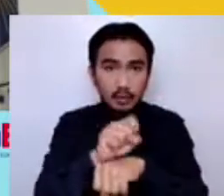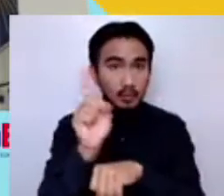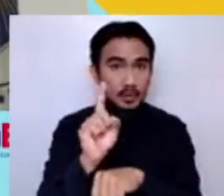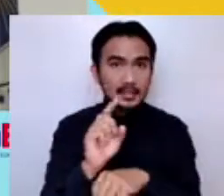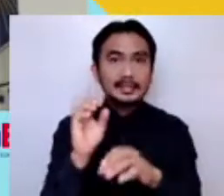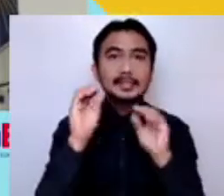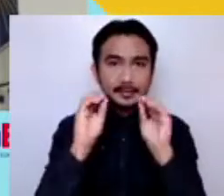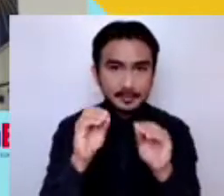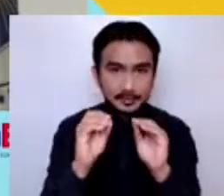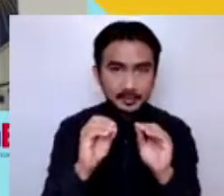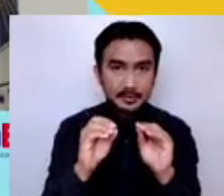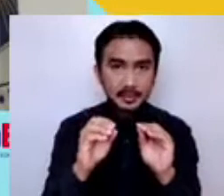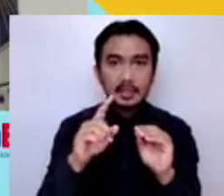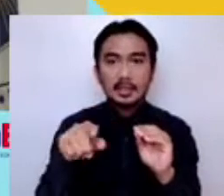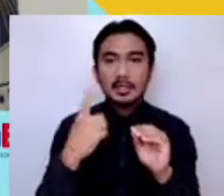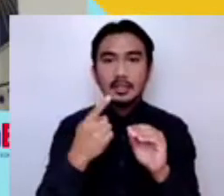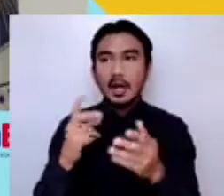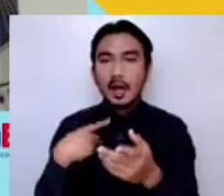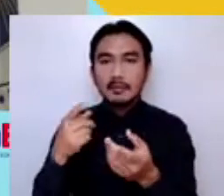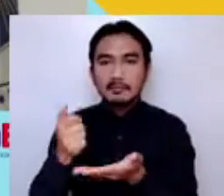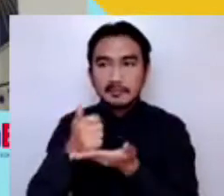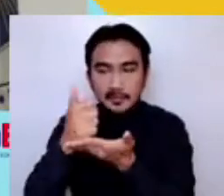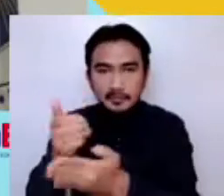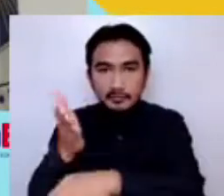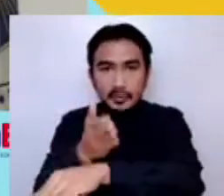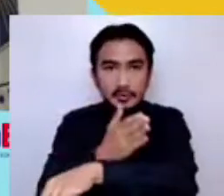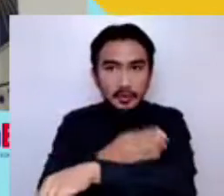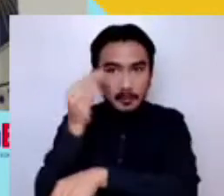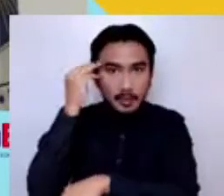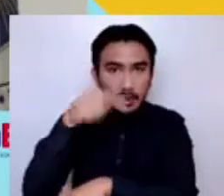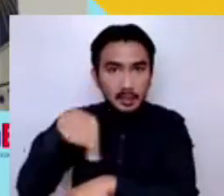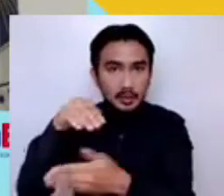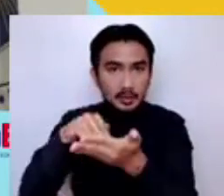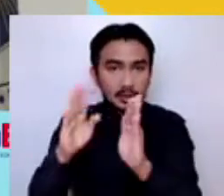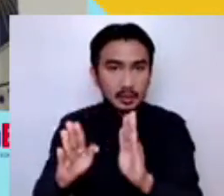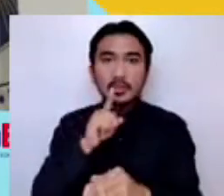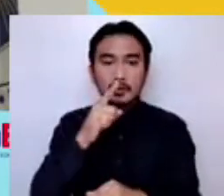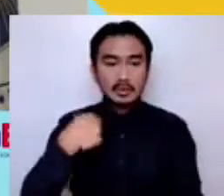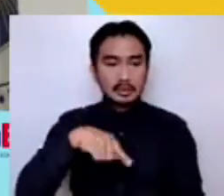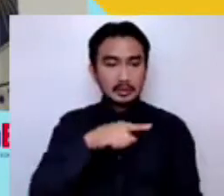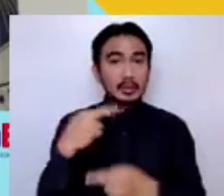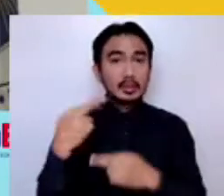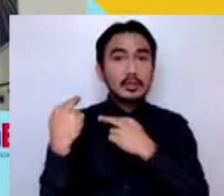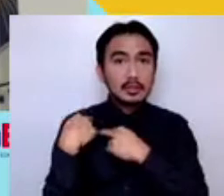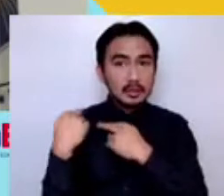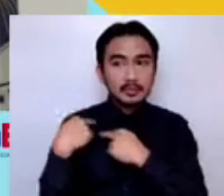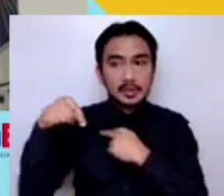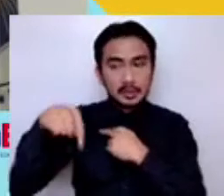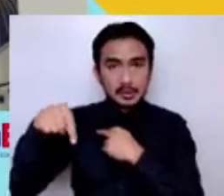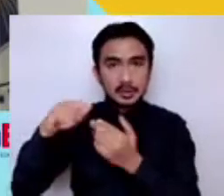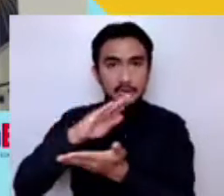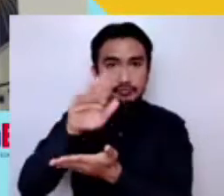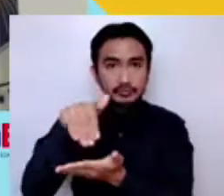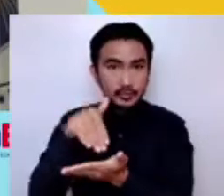the minds of our future generations. So it is our responsibility at the central office, the regional office, and the